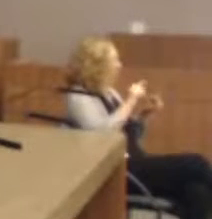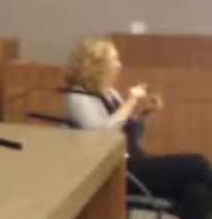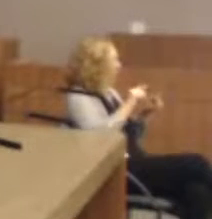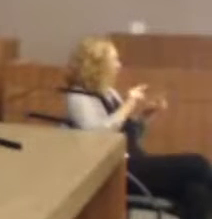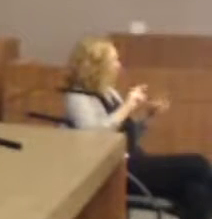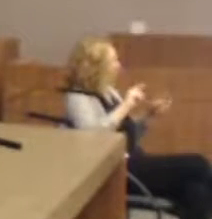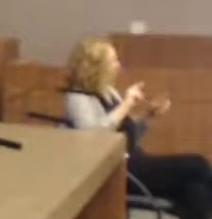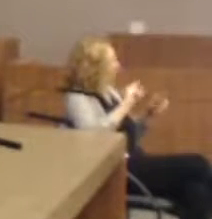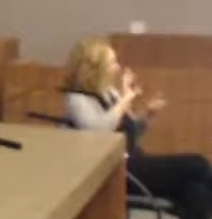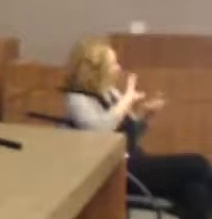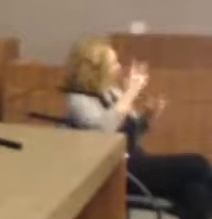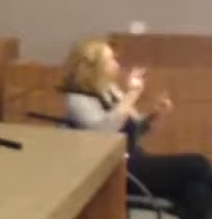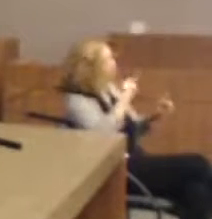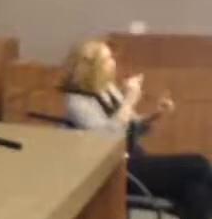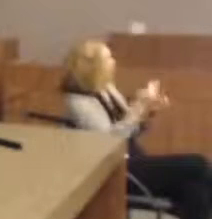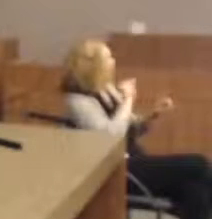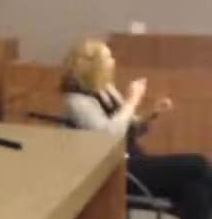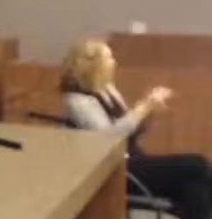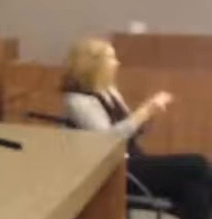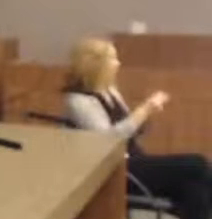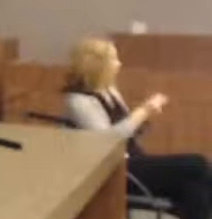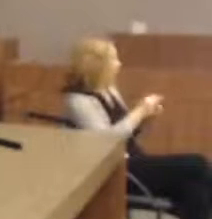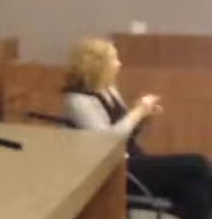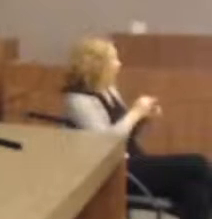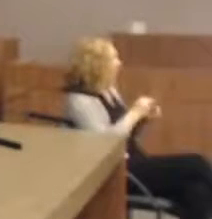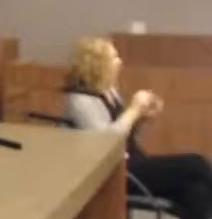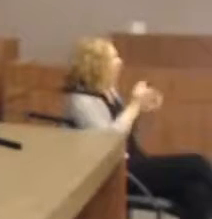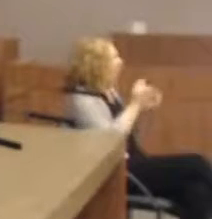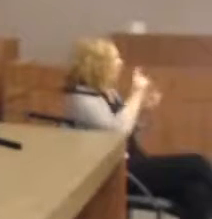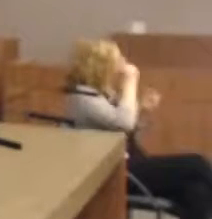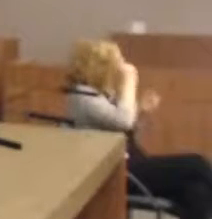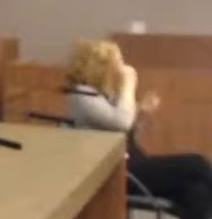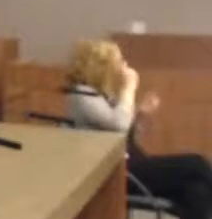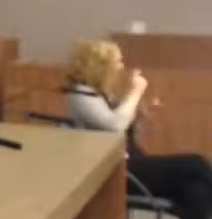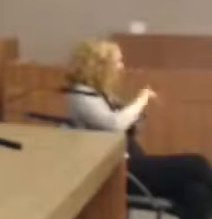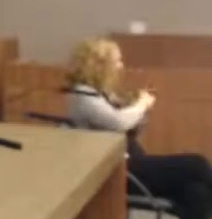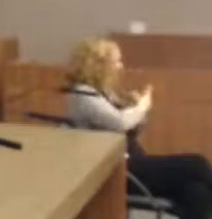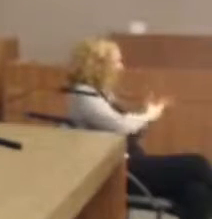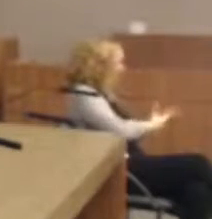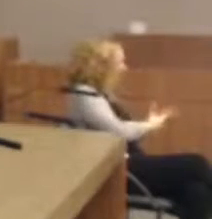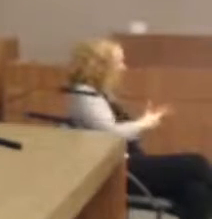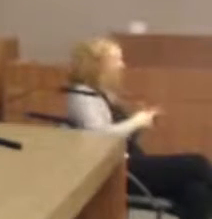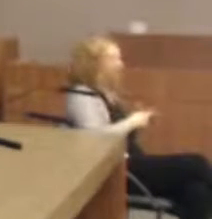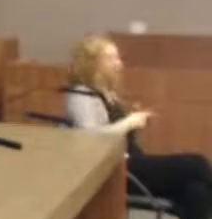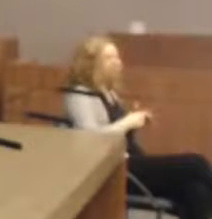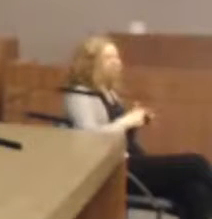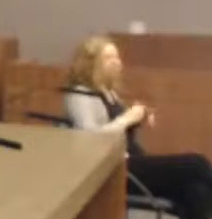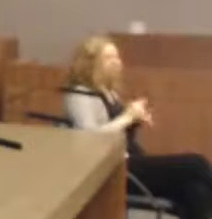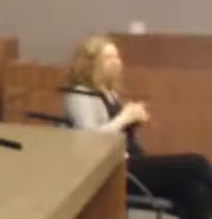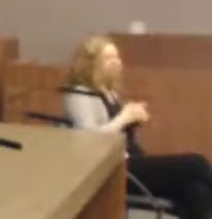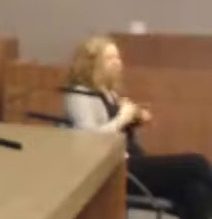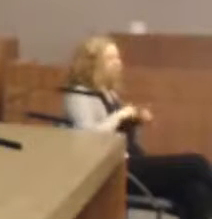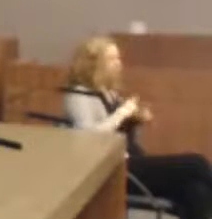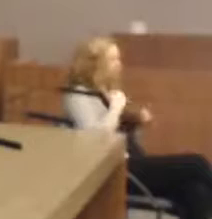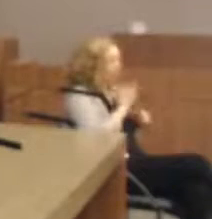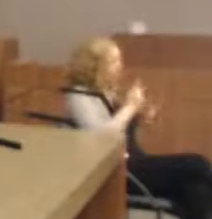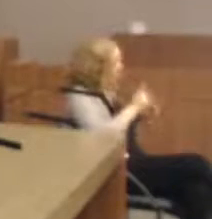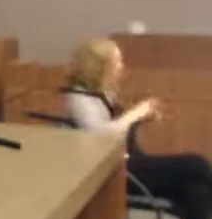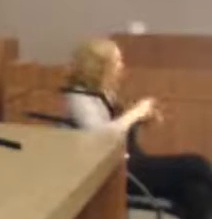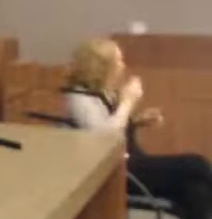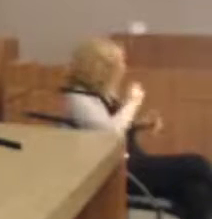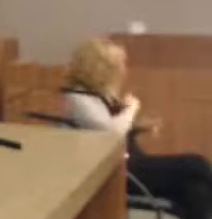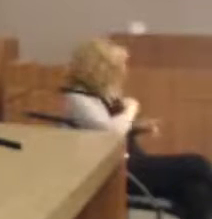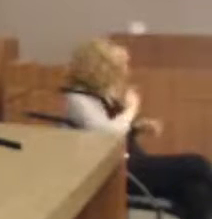or the service that you're providing, but this stuff is getting activated already. So then when we say, you know, the